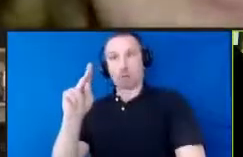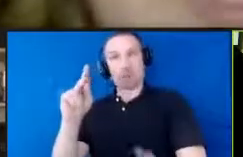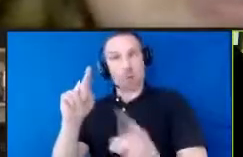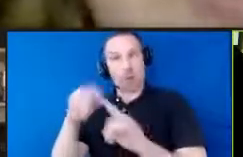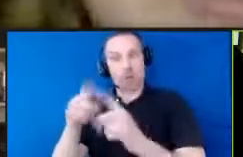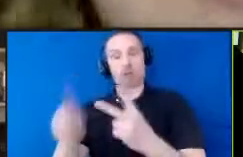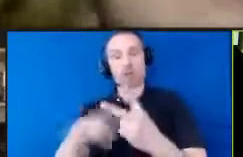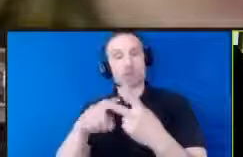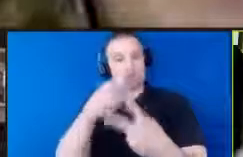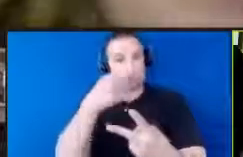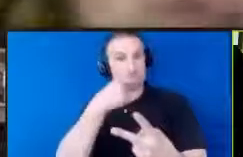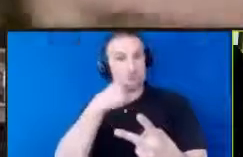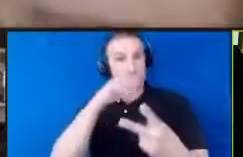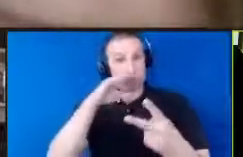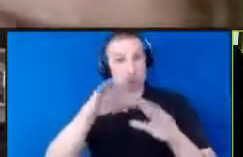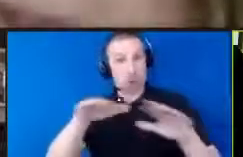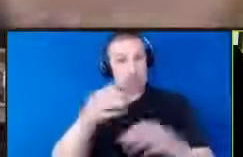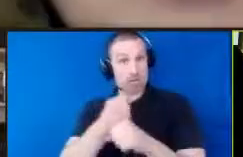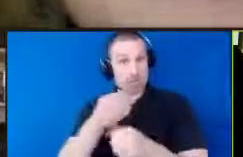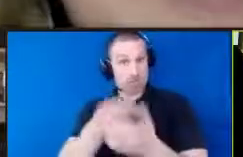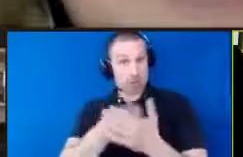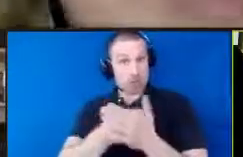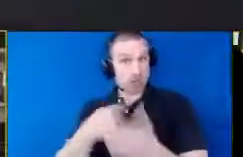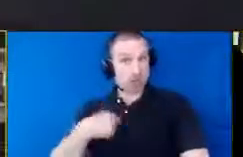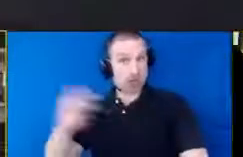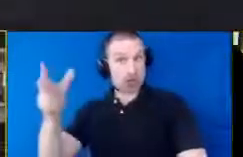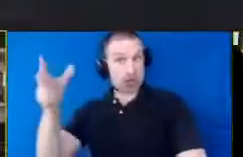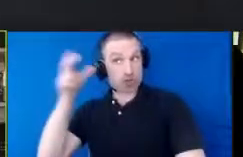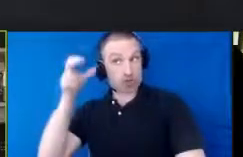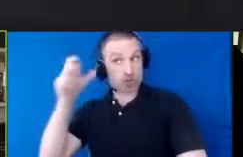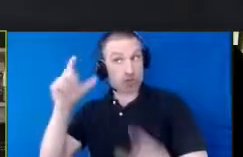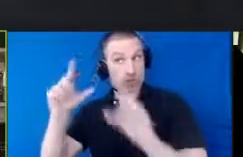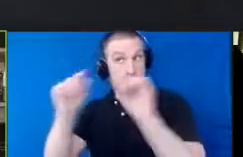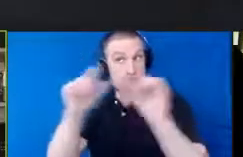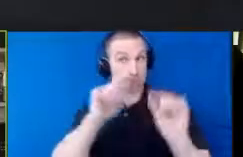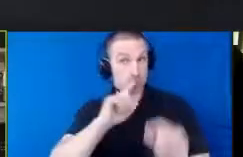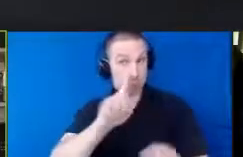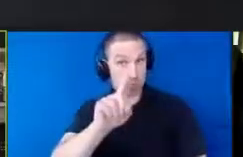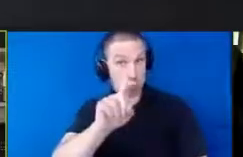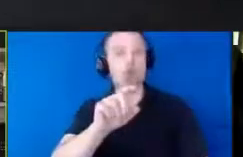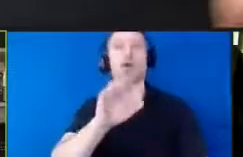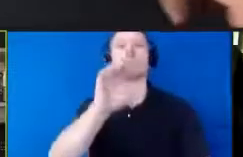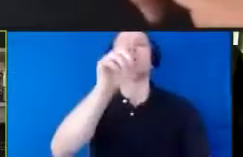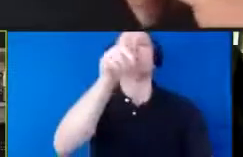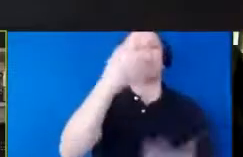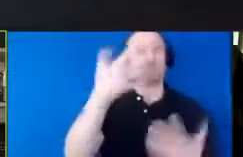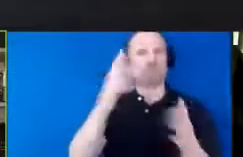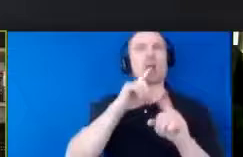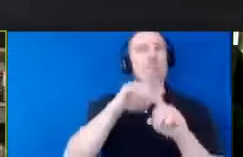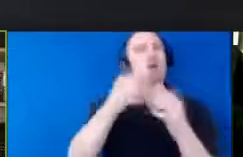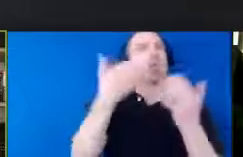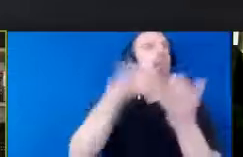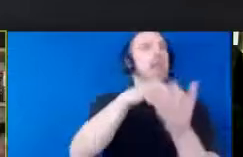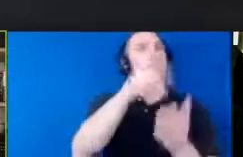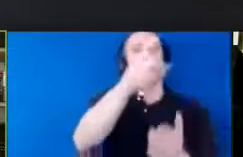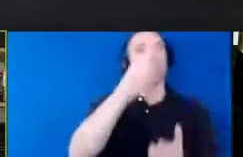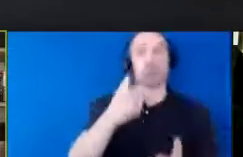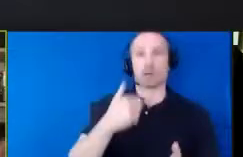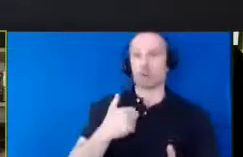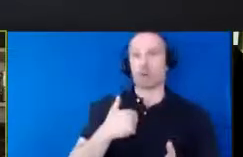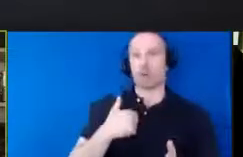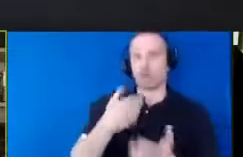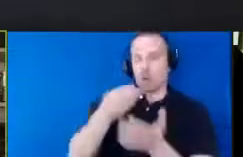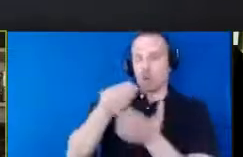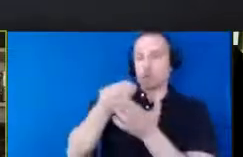answer that yes. But if you could, you do get money per child. When it's going to happen is a thing that